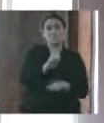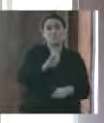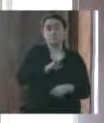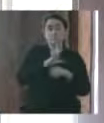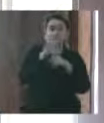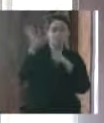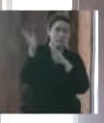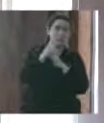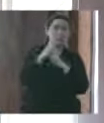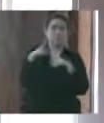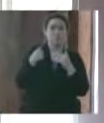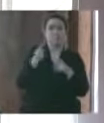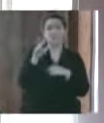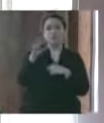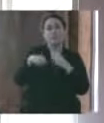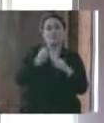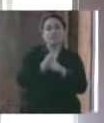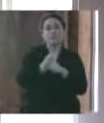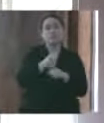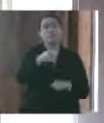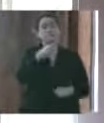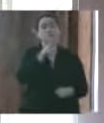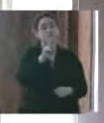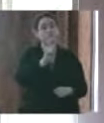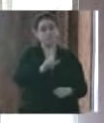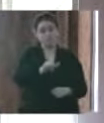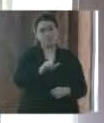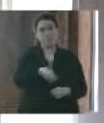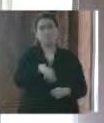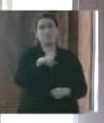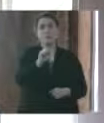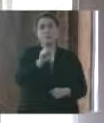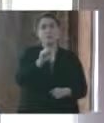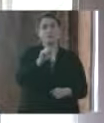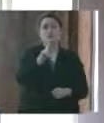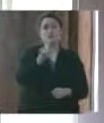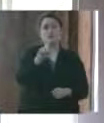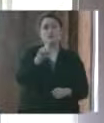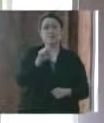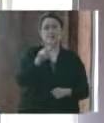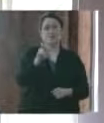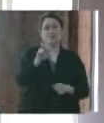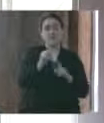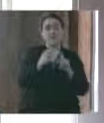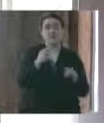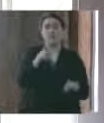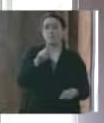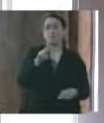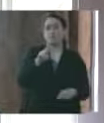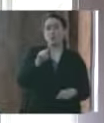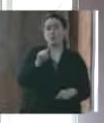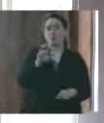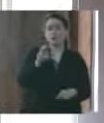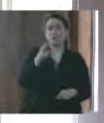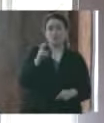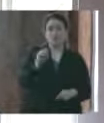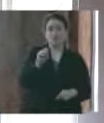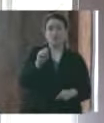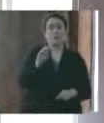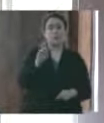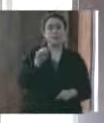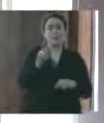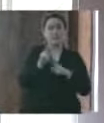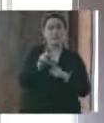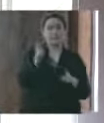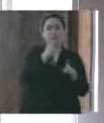and Pavan Sukhdev of Deutsche Bank, who is trying out a methodology very important for evaluating the economic loss of